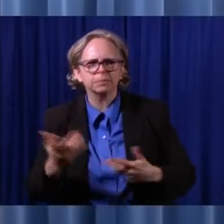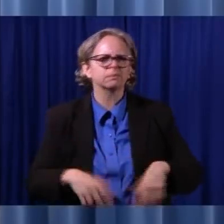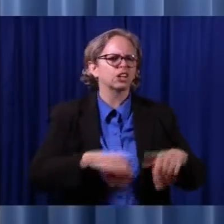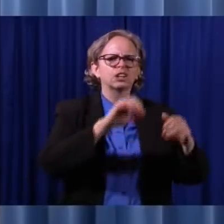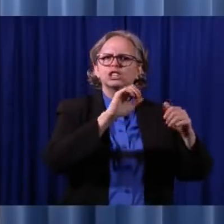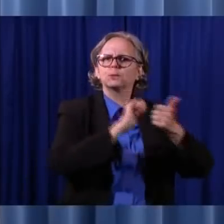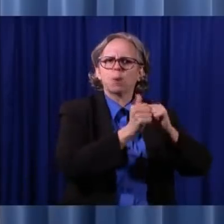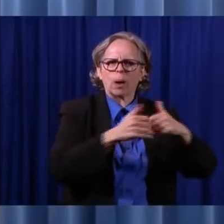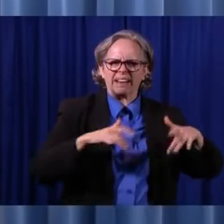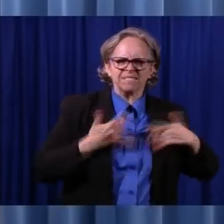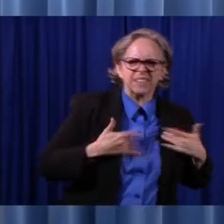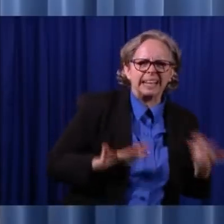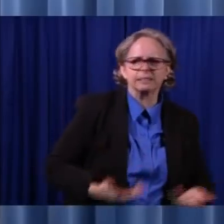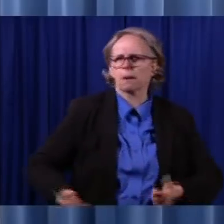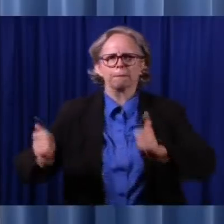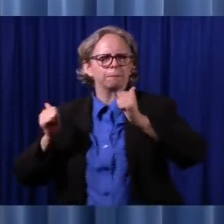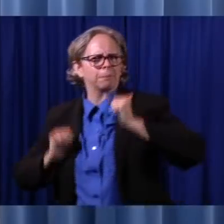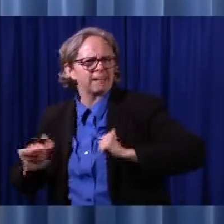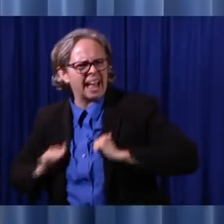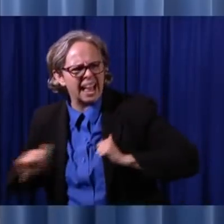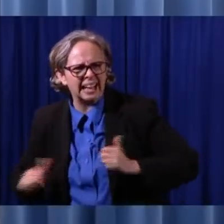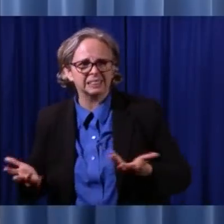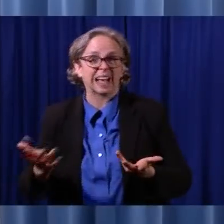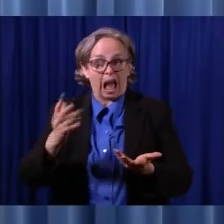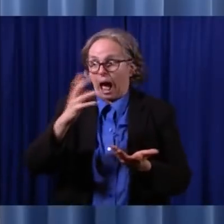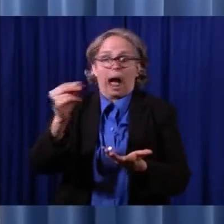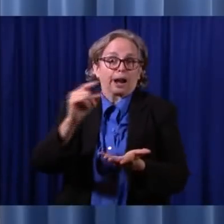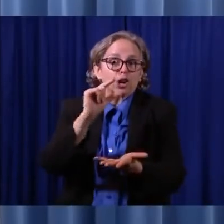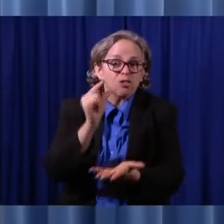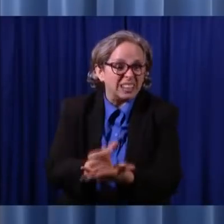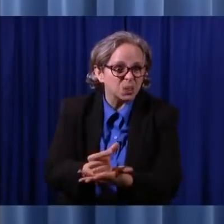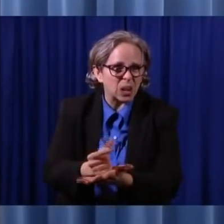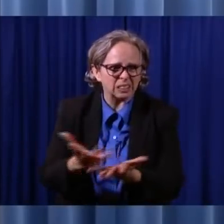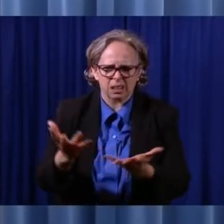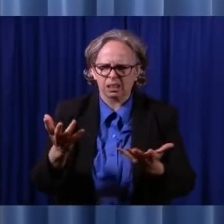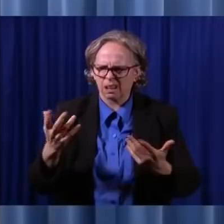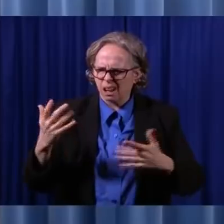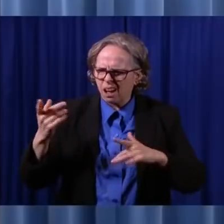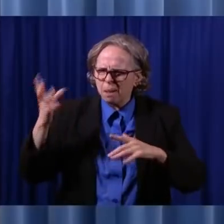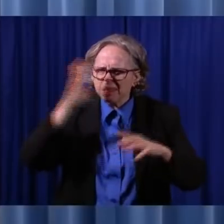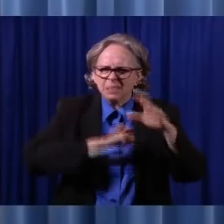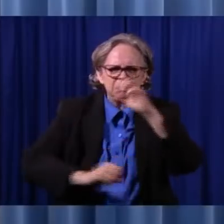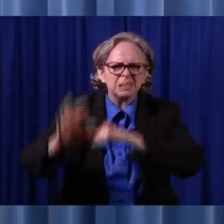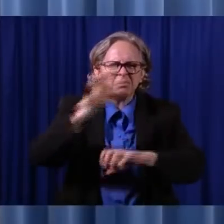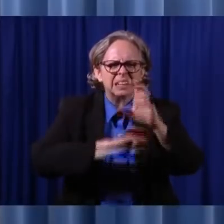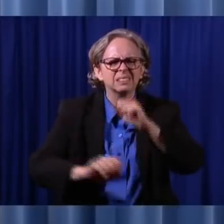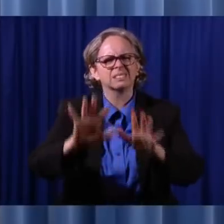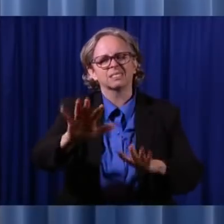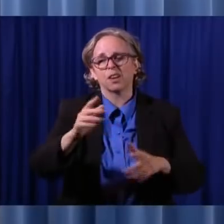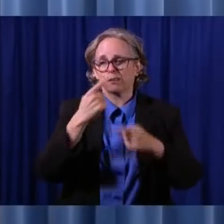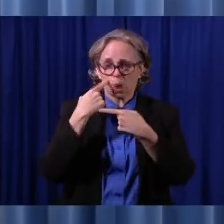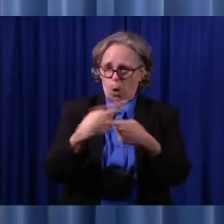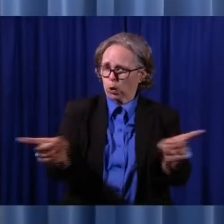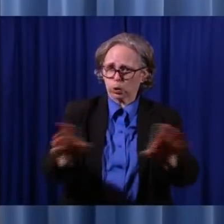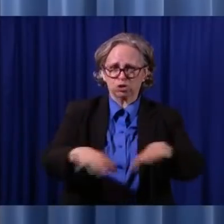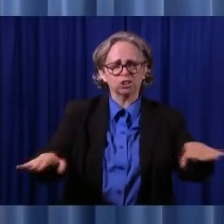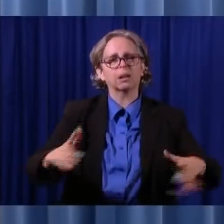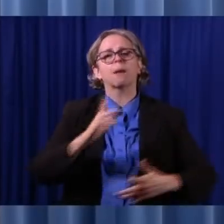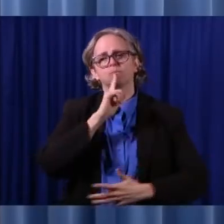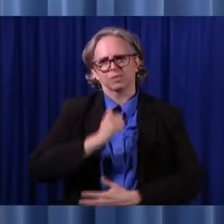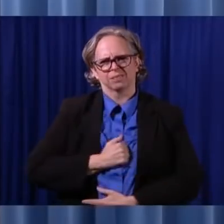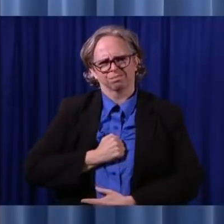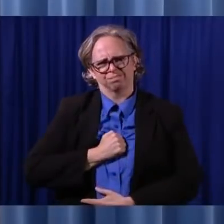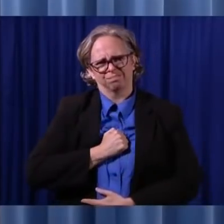musicals, graduations. And for that, I am very, very sorry. I'm sorry that they